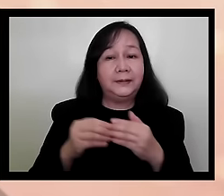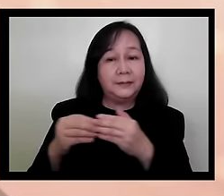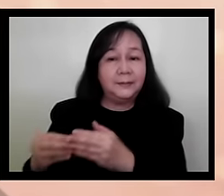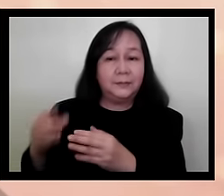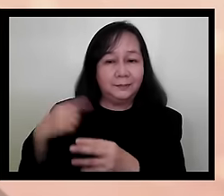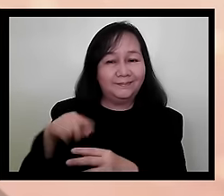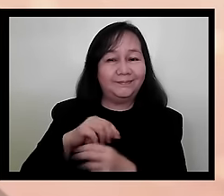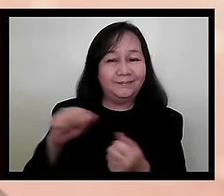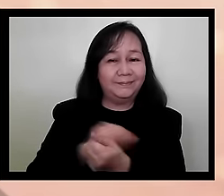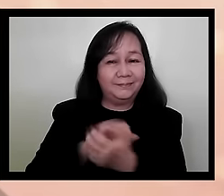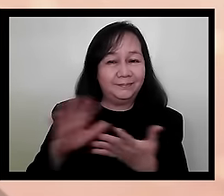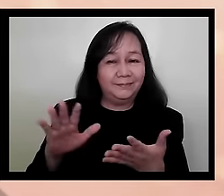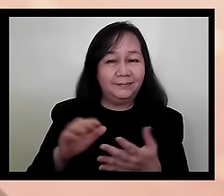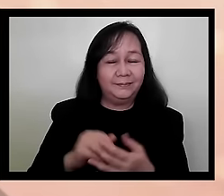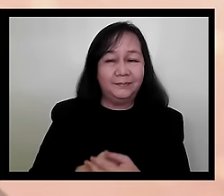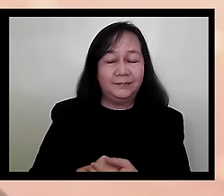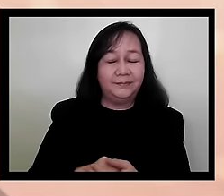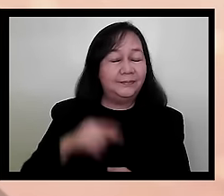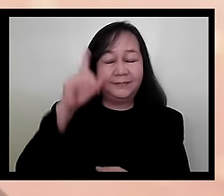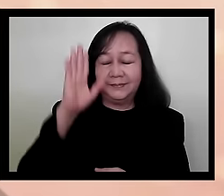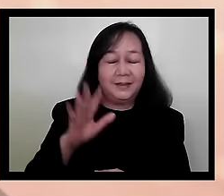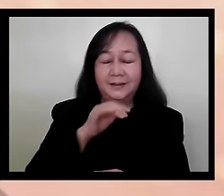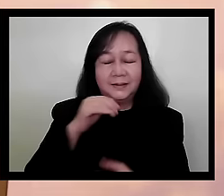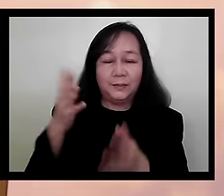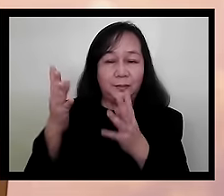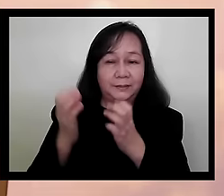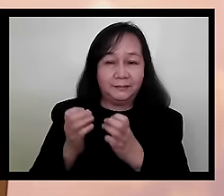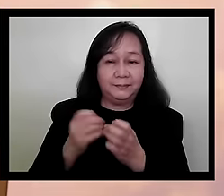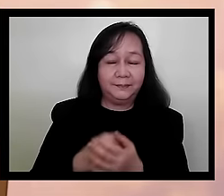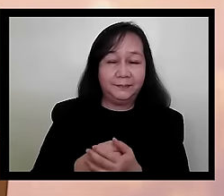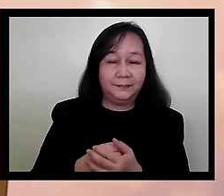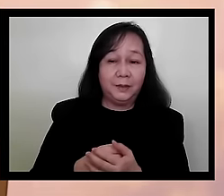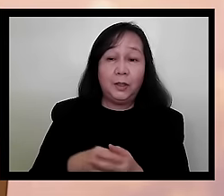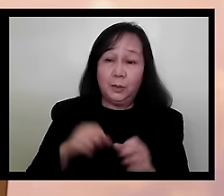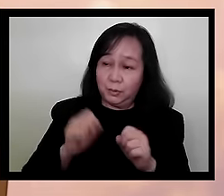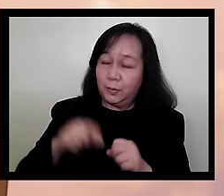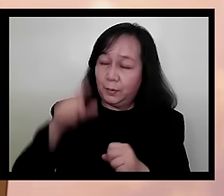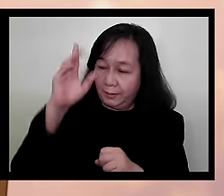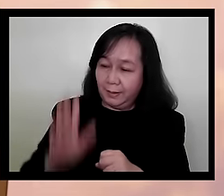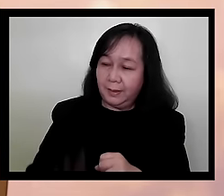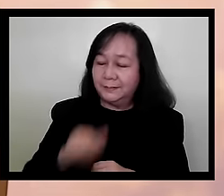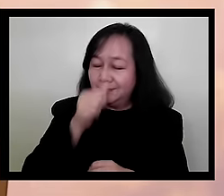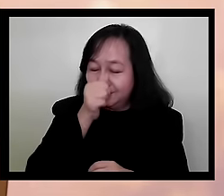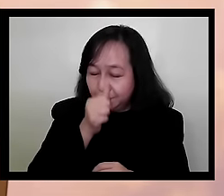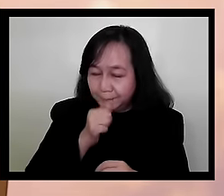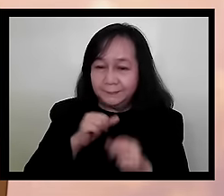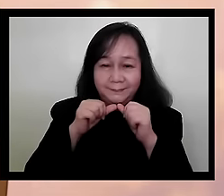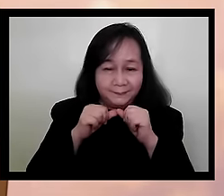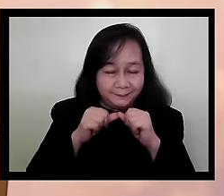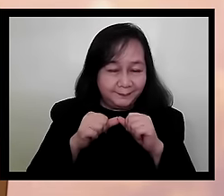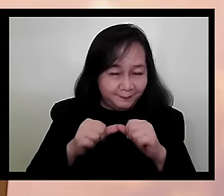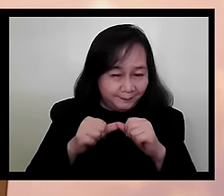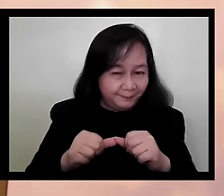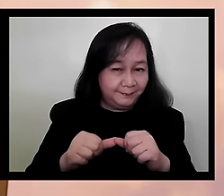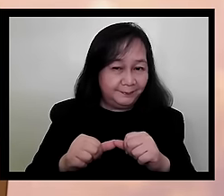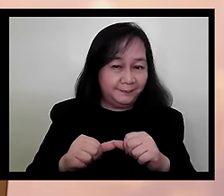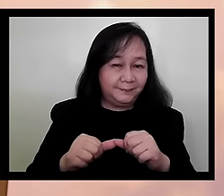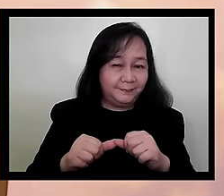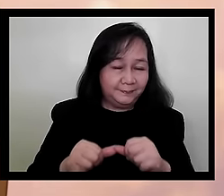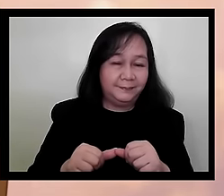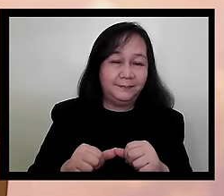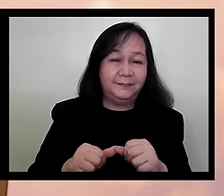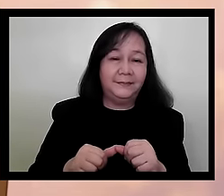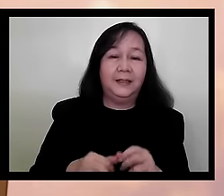our ruin God does not want that so God will persevere will persist